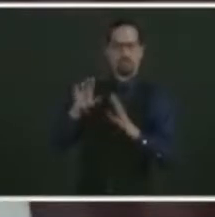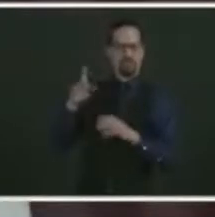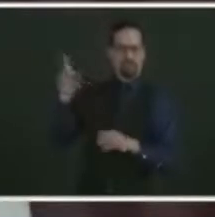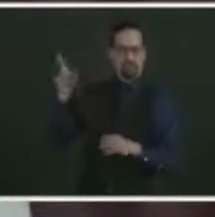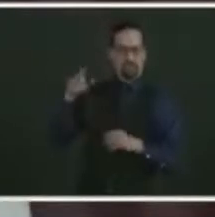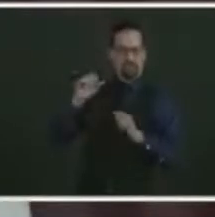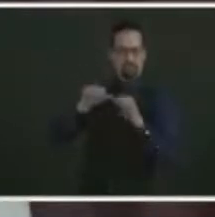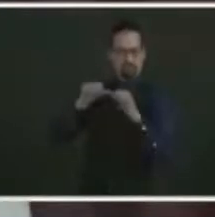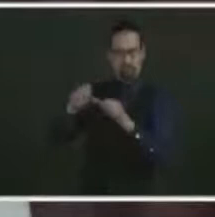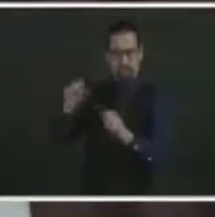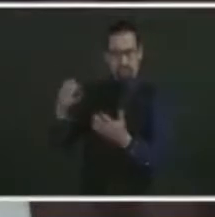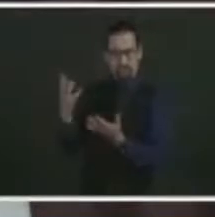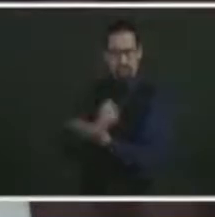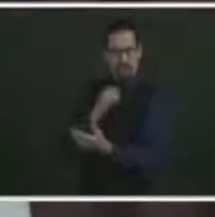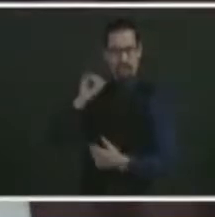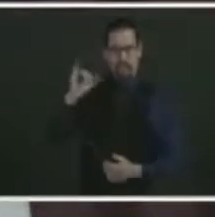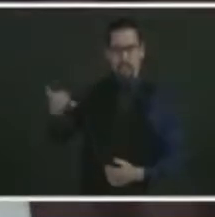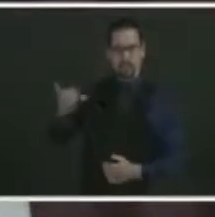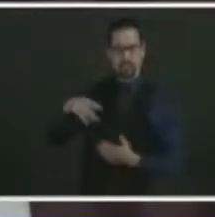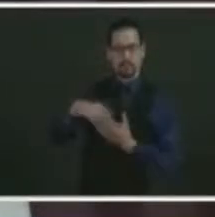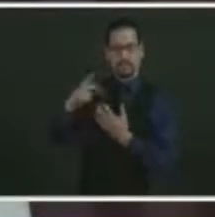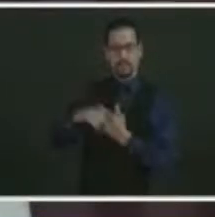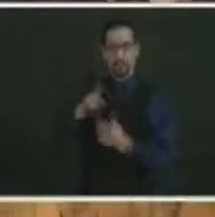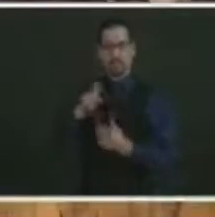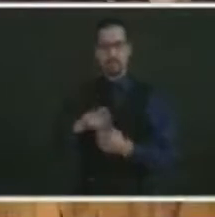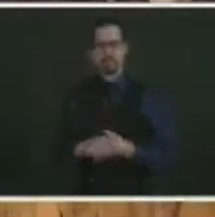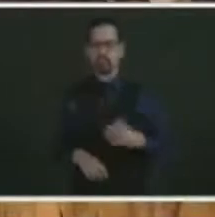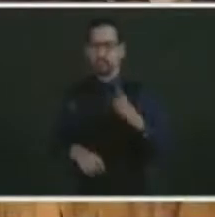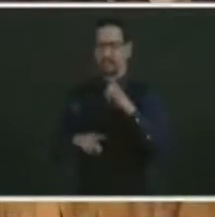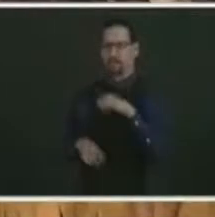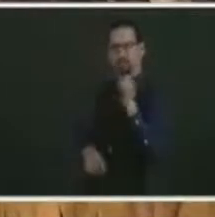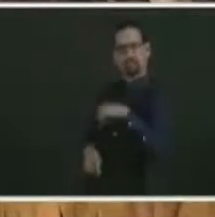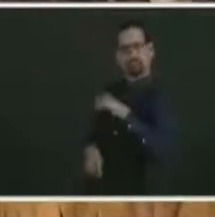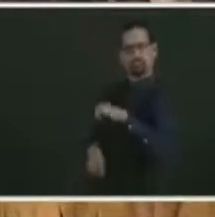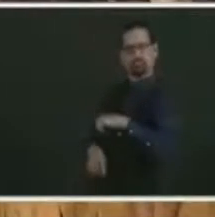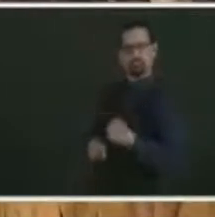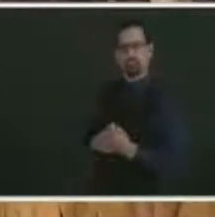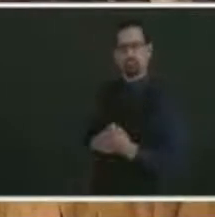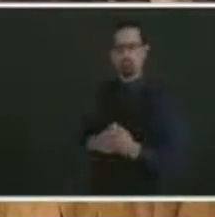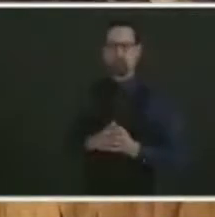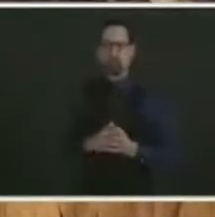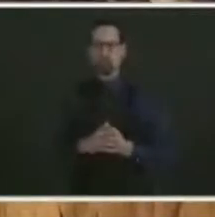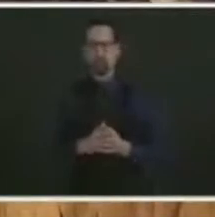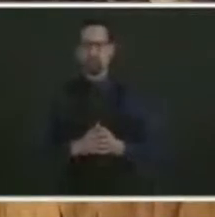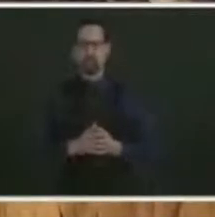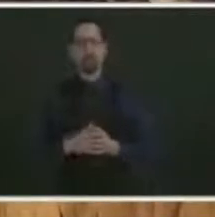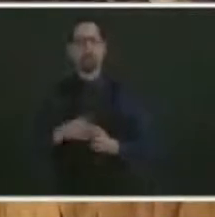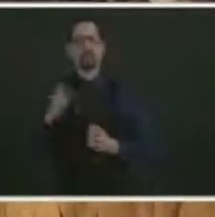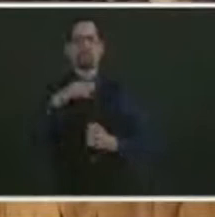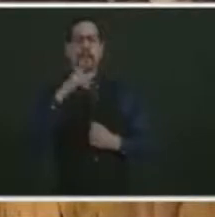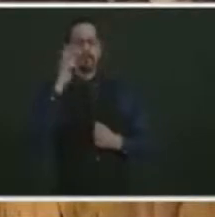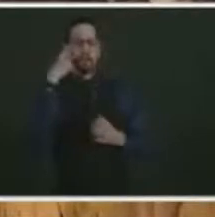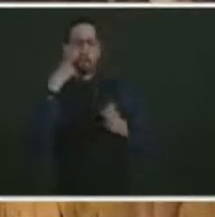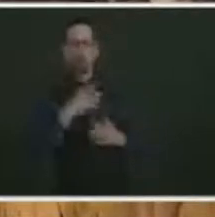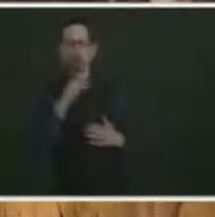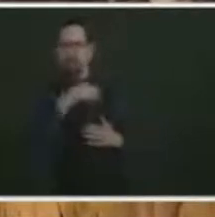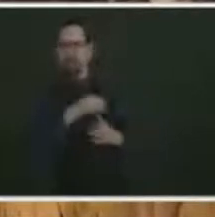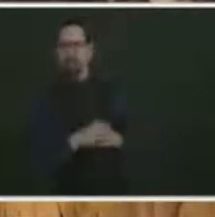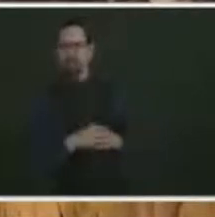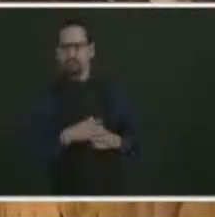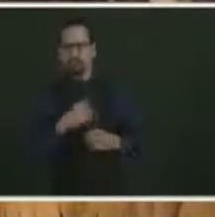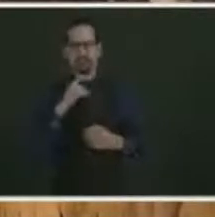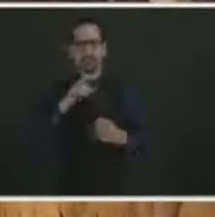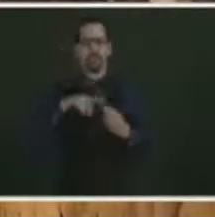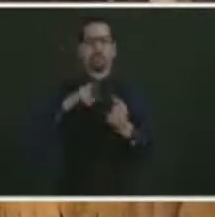They've been briefed on it, and they tell me that they're looking at it. Governor, you touched on nursing homes yesterday, and I think you had mentioned